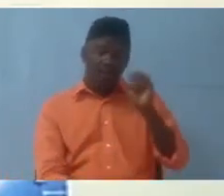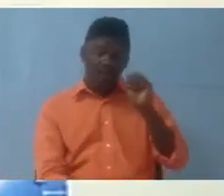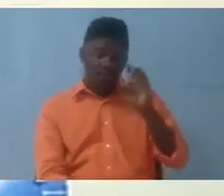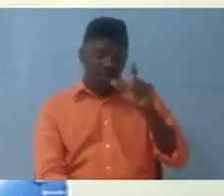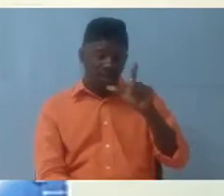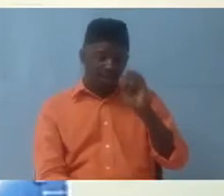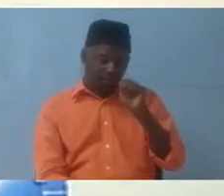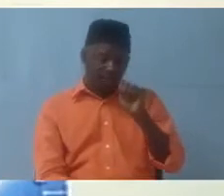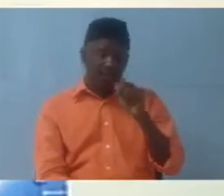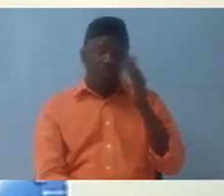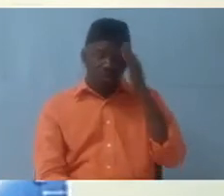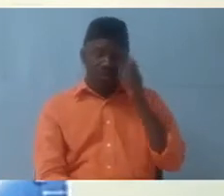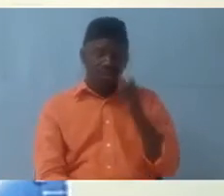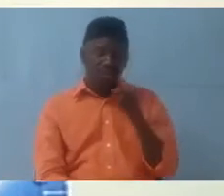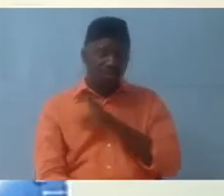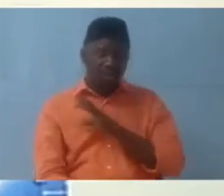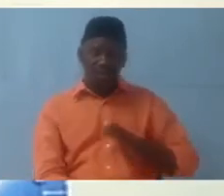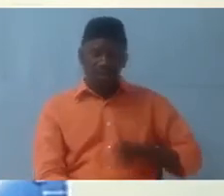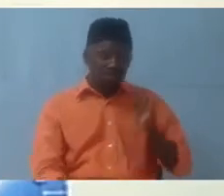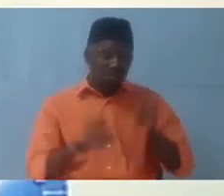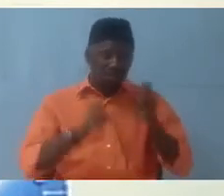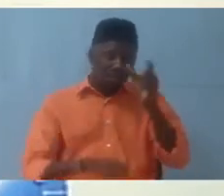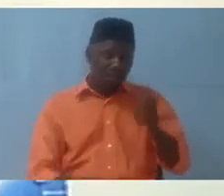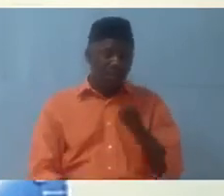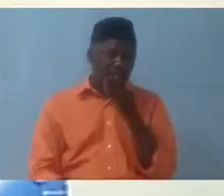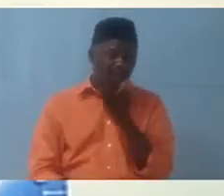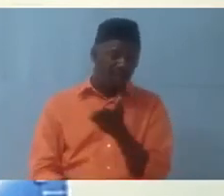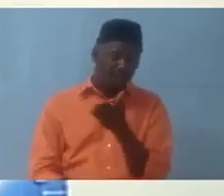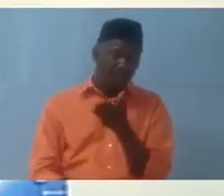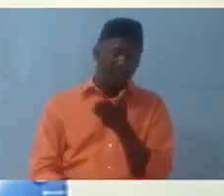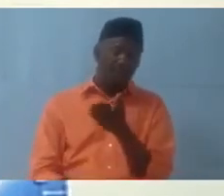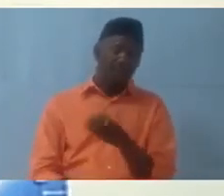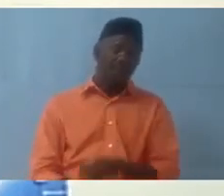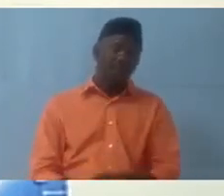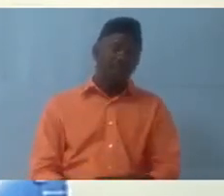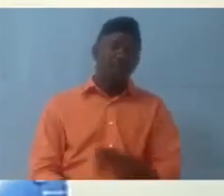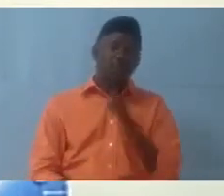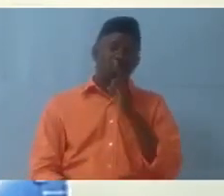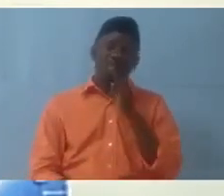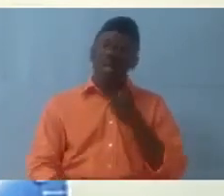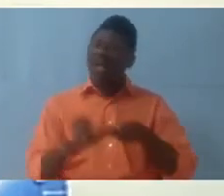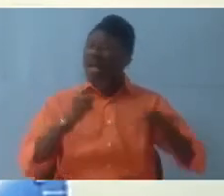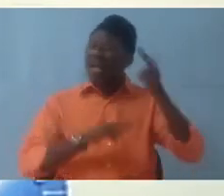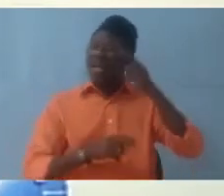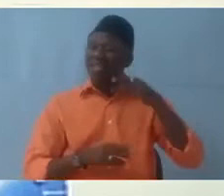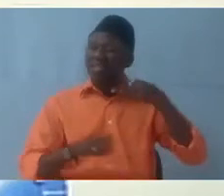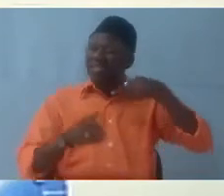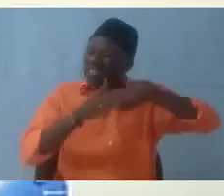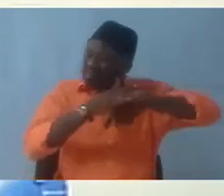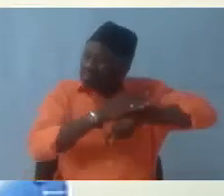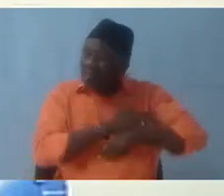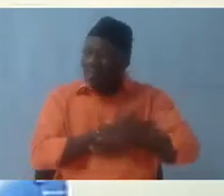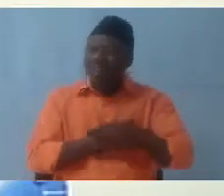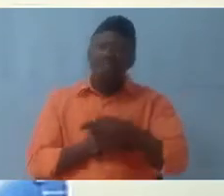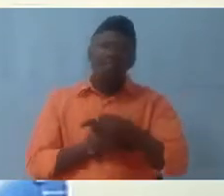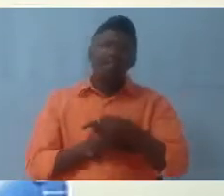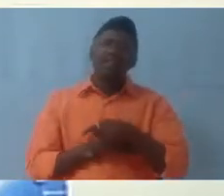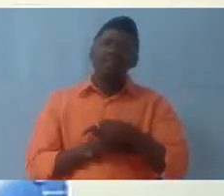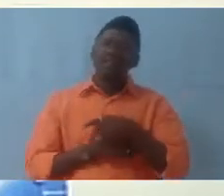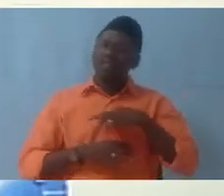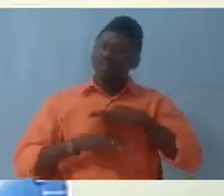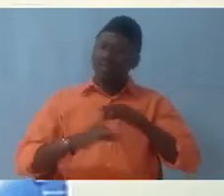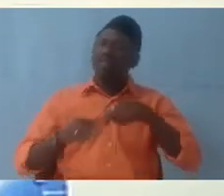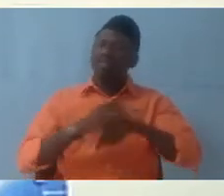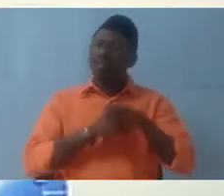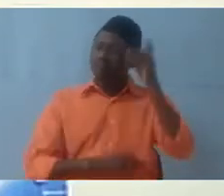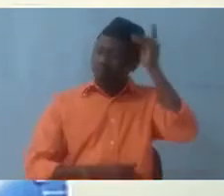Chief Justice, da nga xamné ki jamono Chief Justice la bo xamné, who was highly political, ko xamné dafa dugal bopam ci wali politique